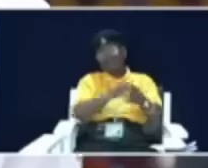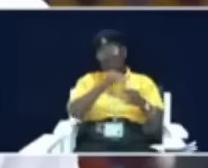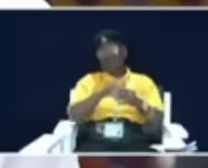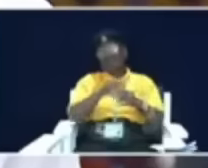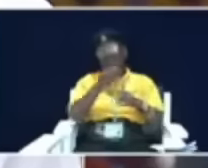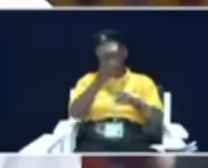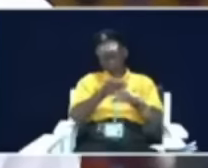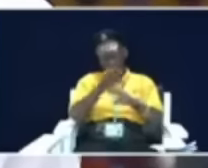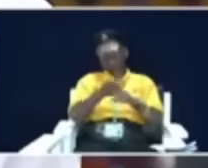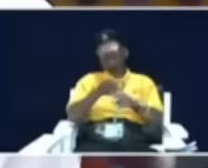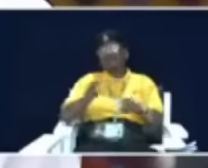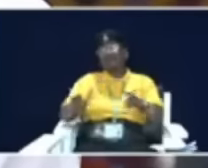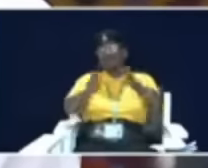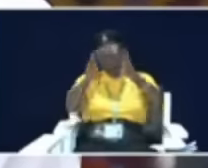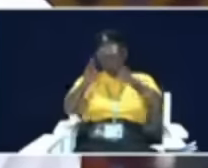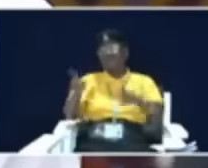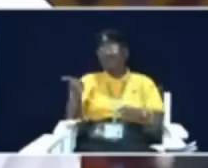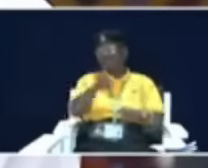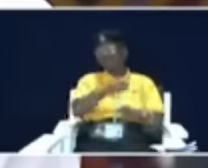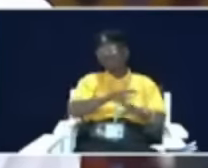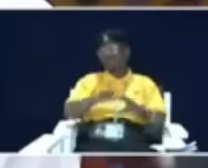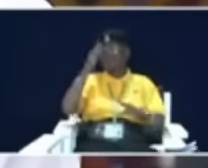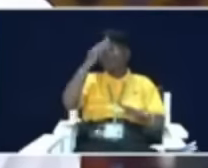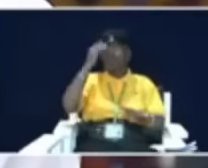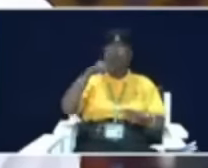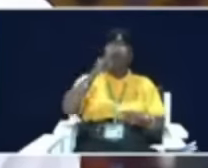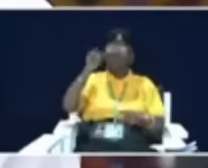You don't know who is sitting before you.